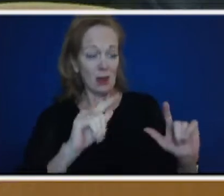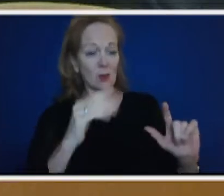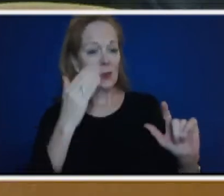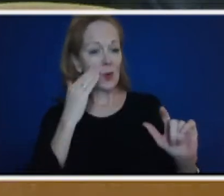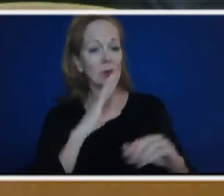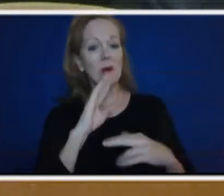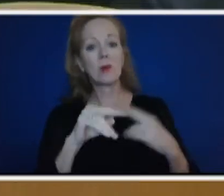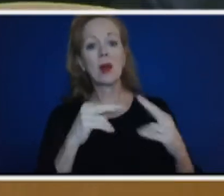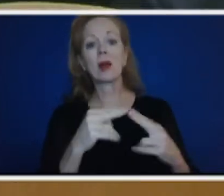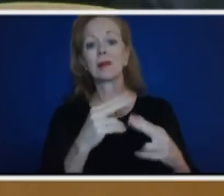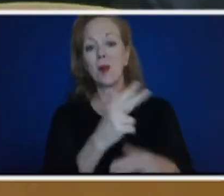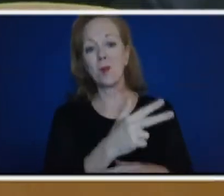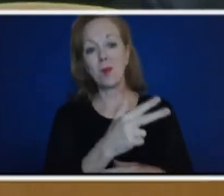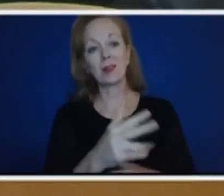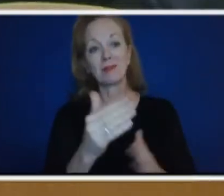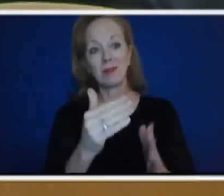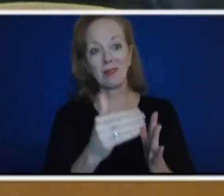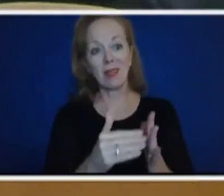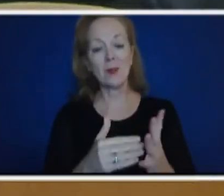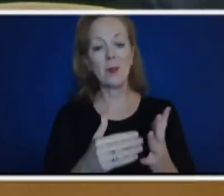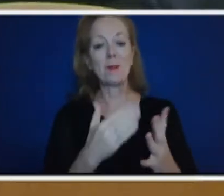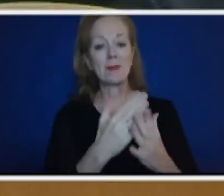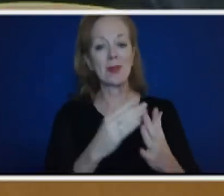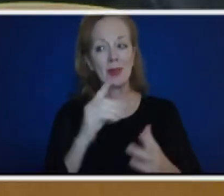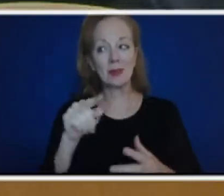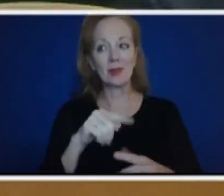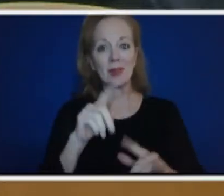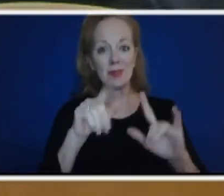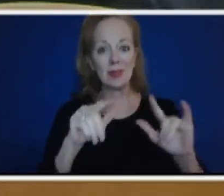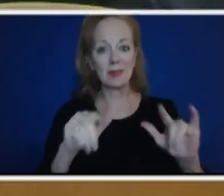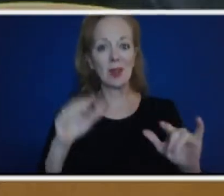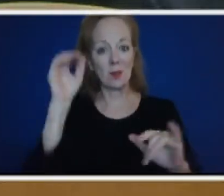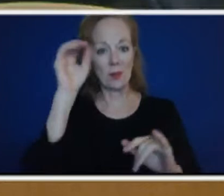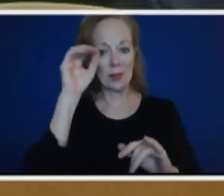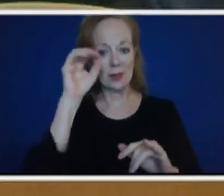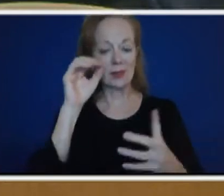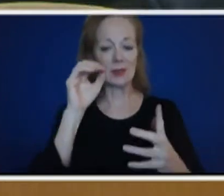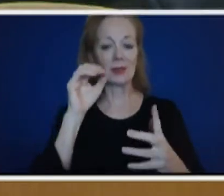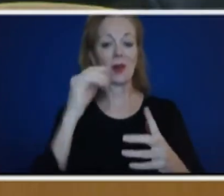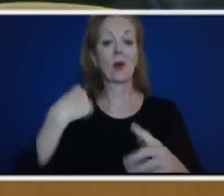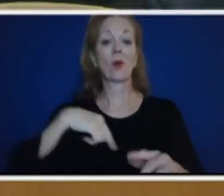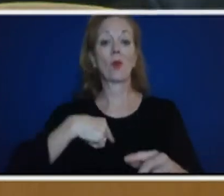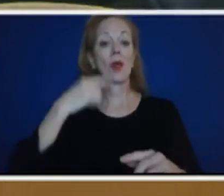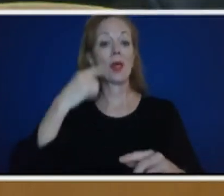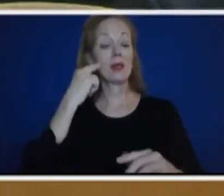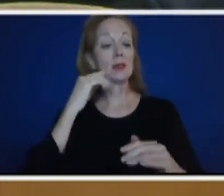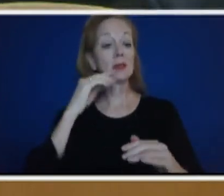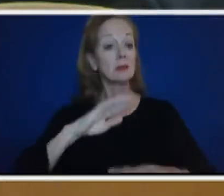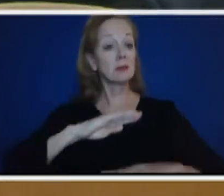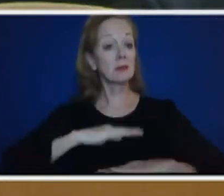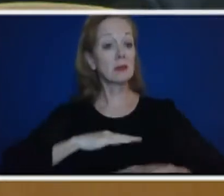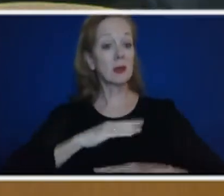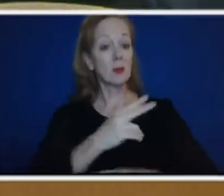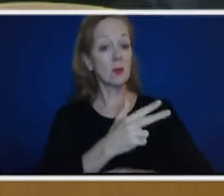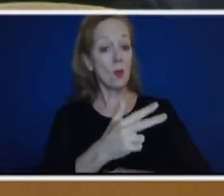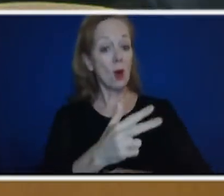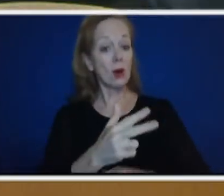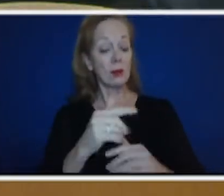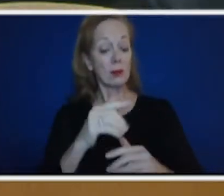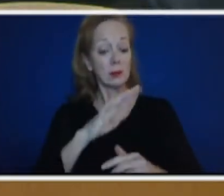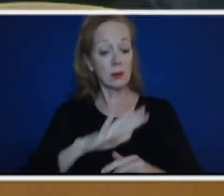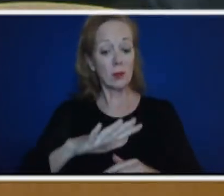parking a lot and some of you have different opinions on it. We think there's sufficient parking on this site with the driveways,